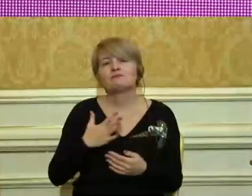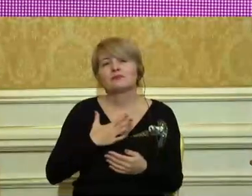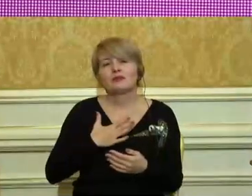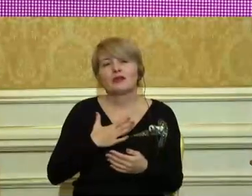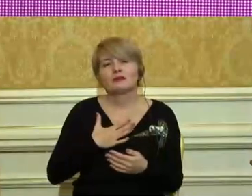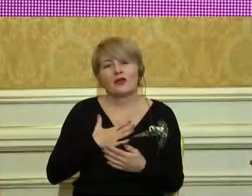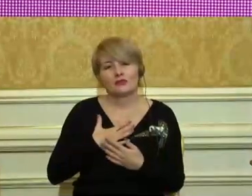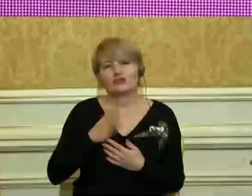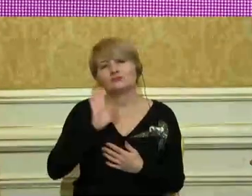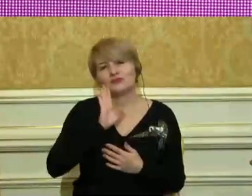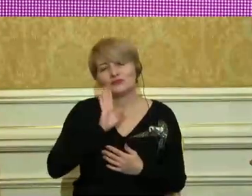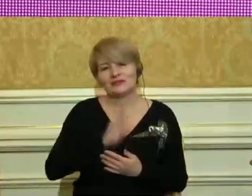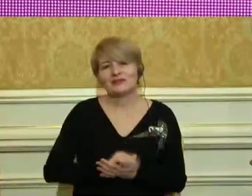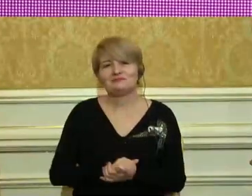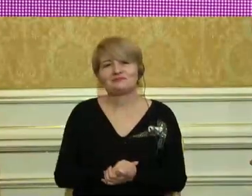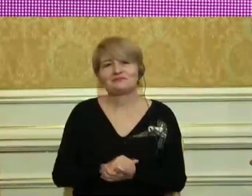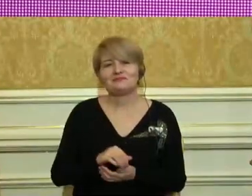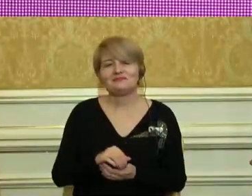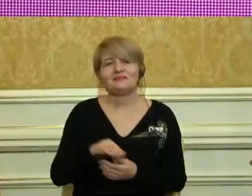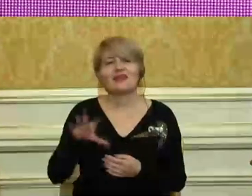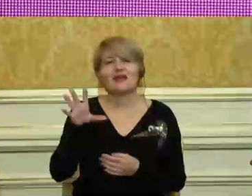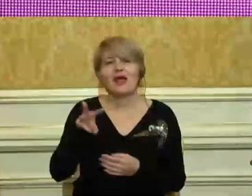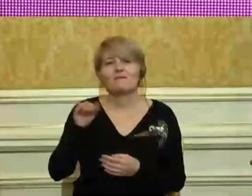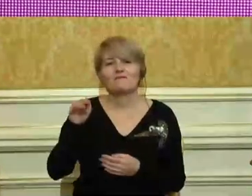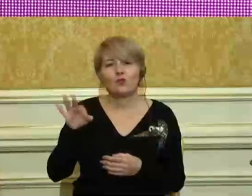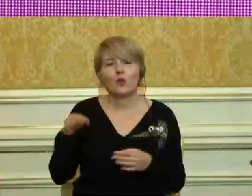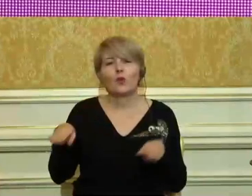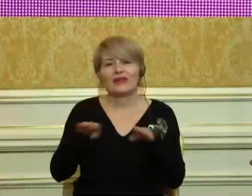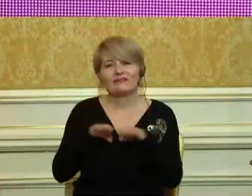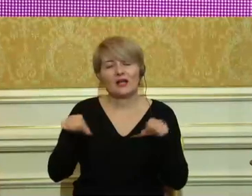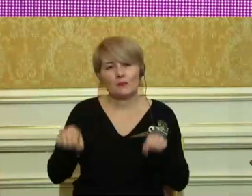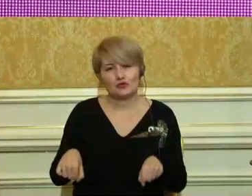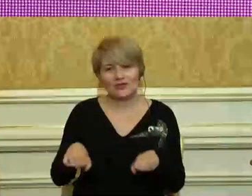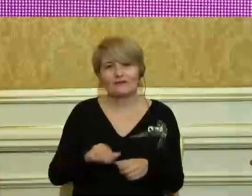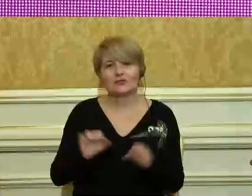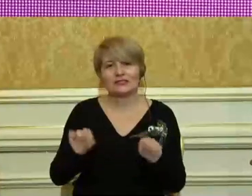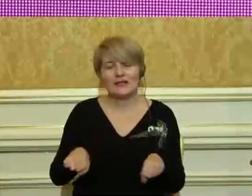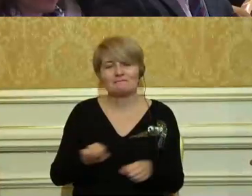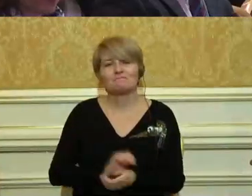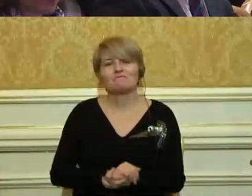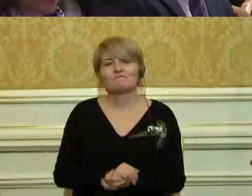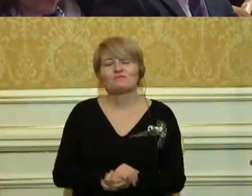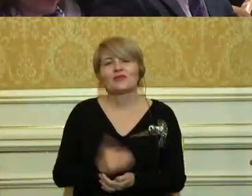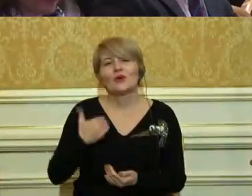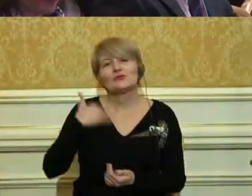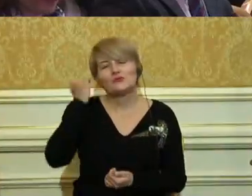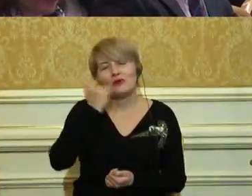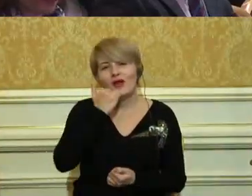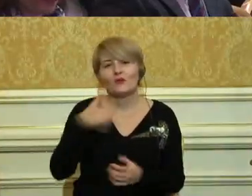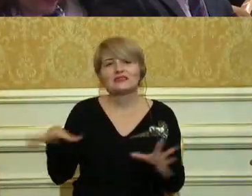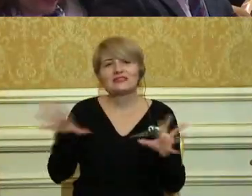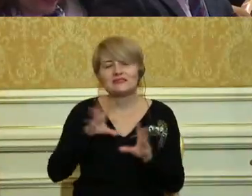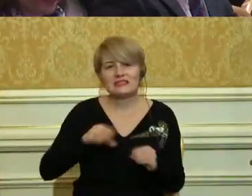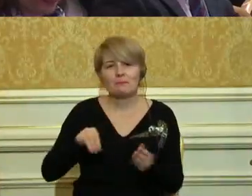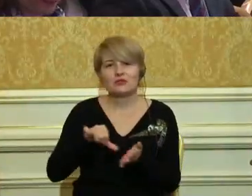thanks. Thank you for women members, for the equal opportunities. And I would like to